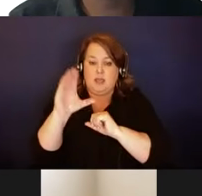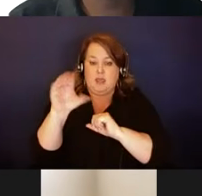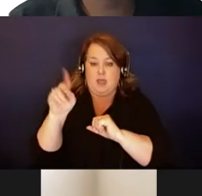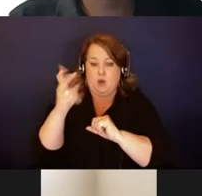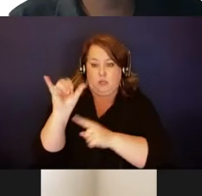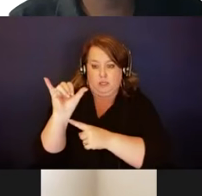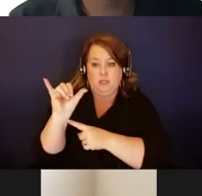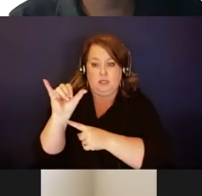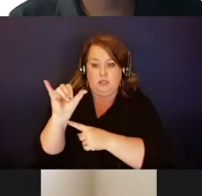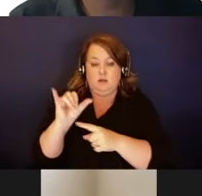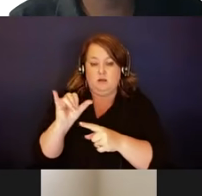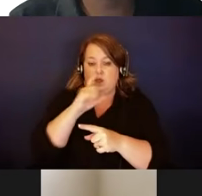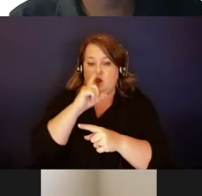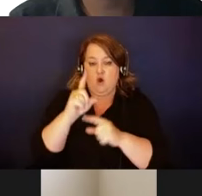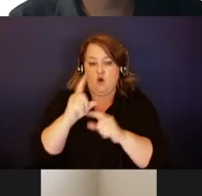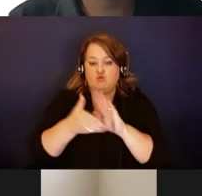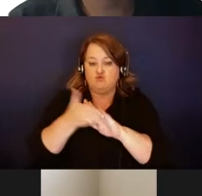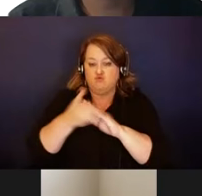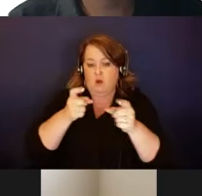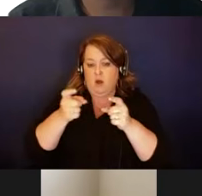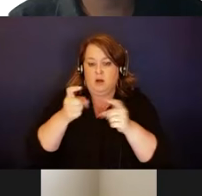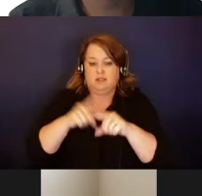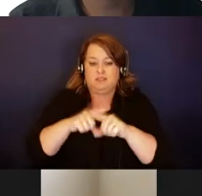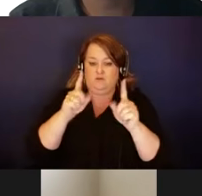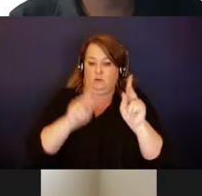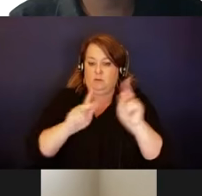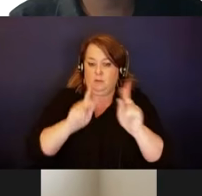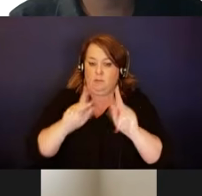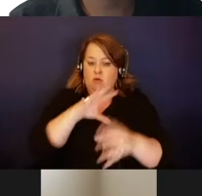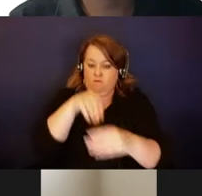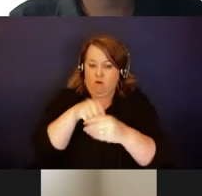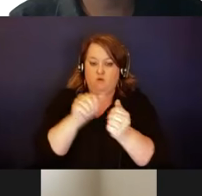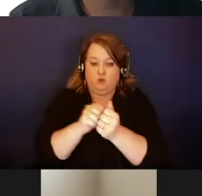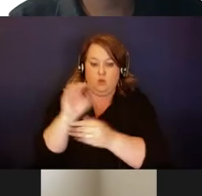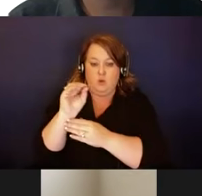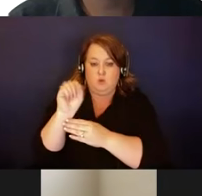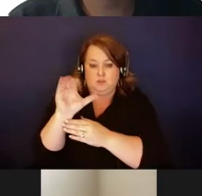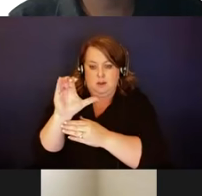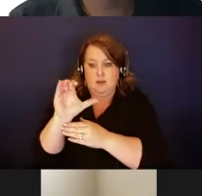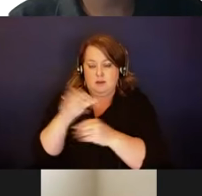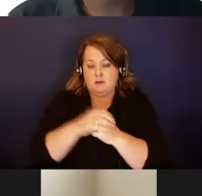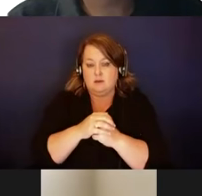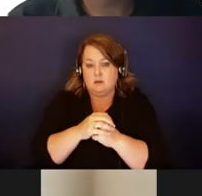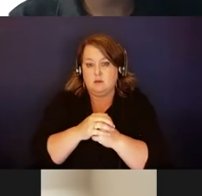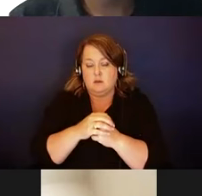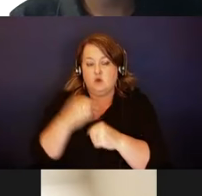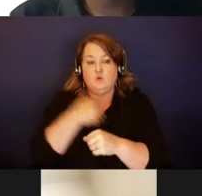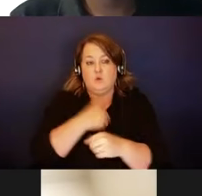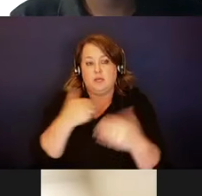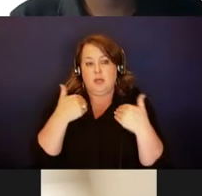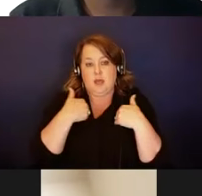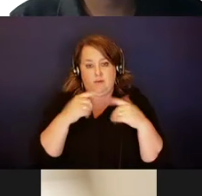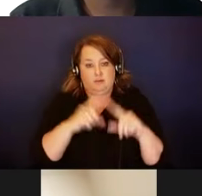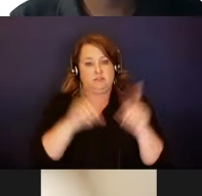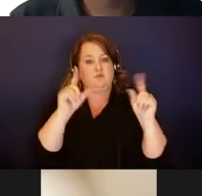different individuals that is part of OSAC in that. And we have different